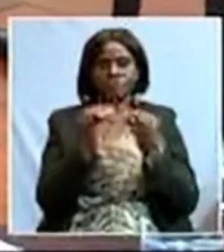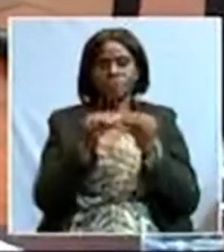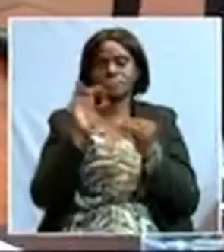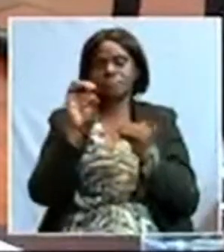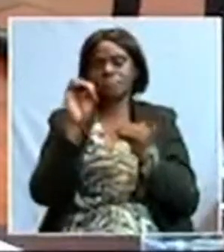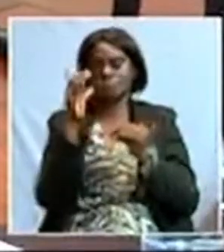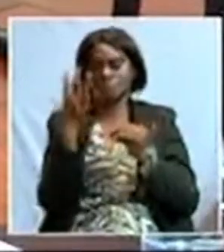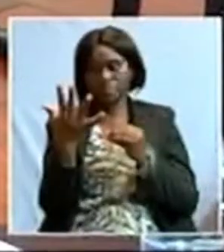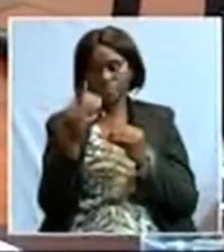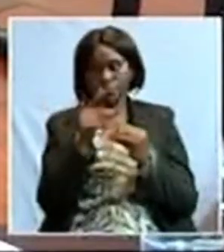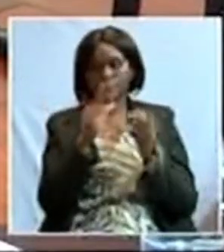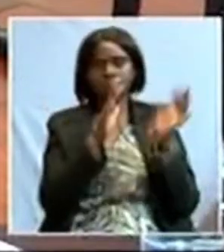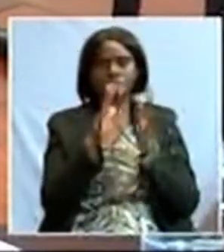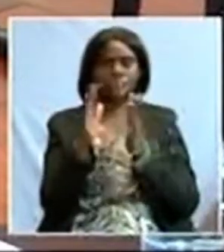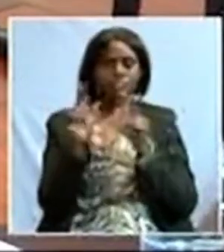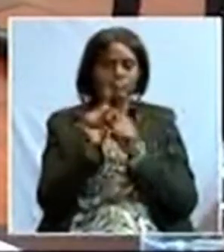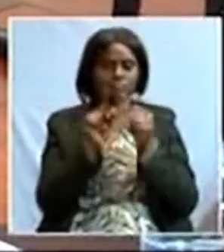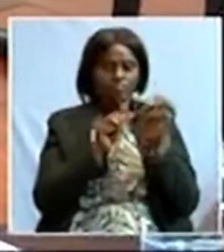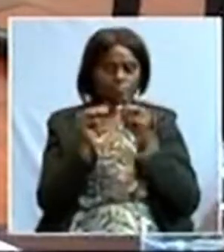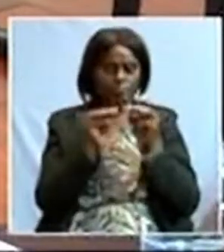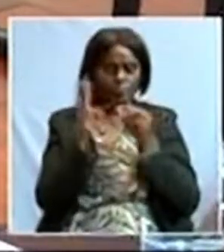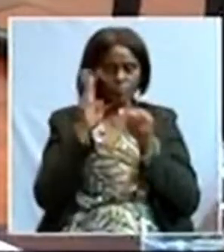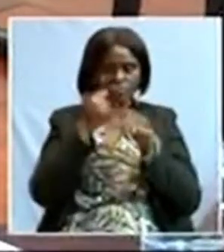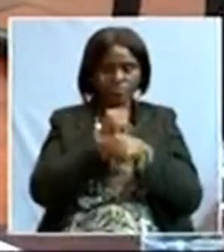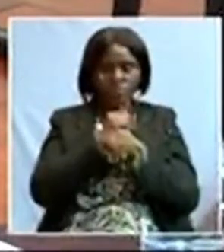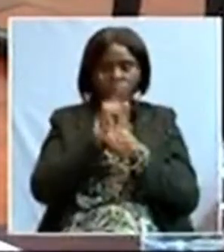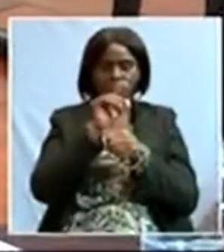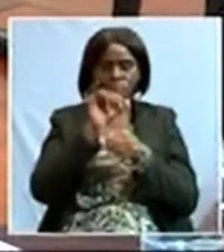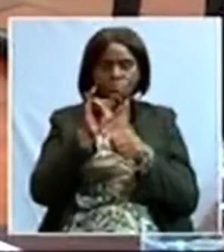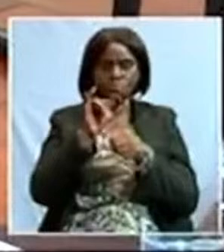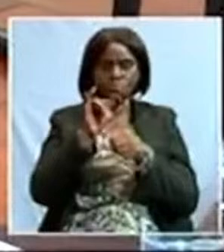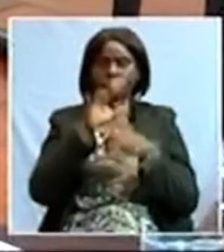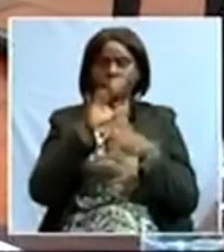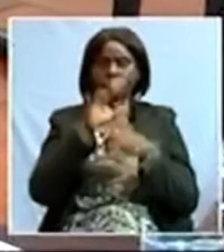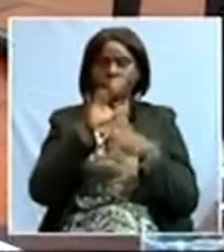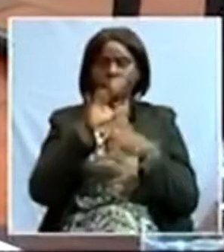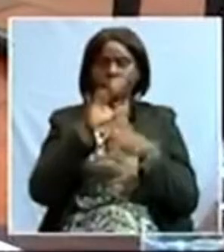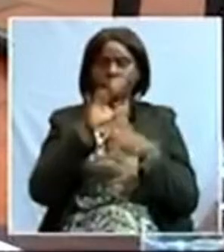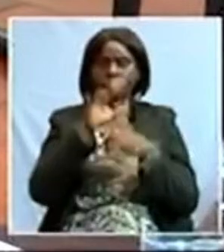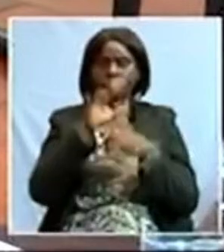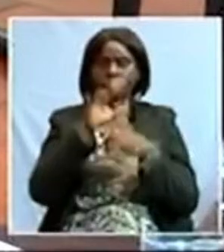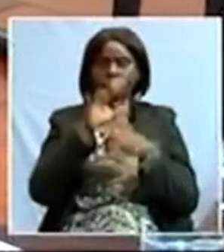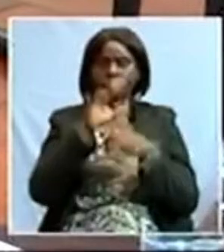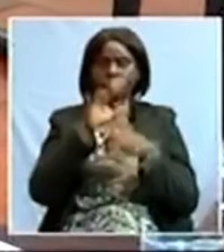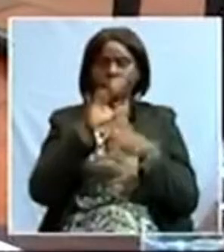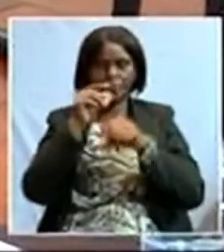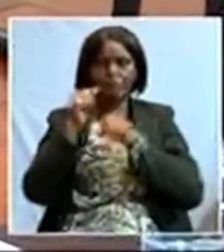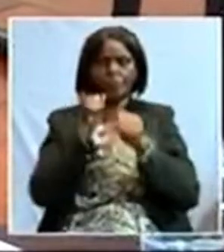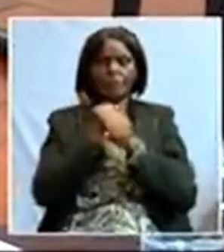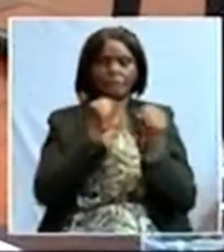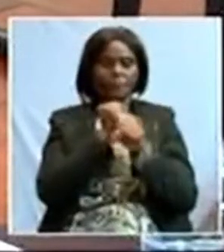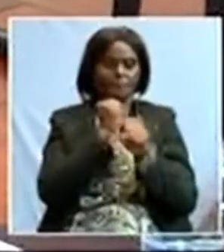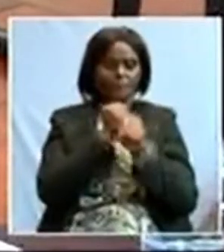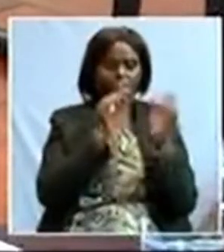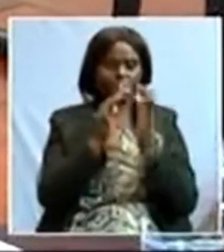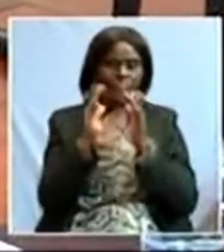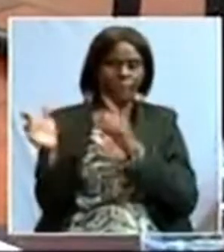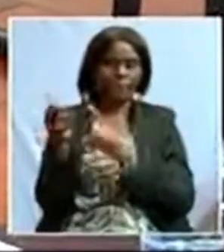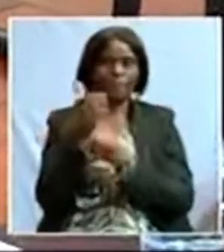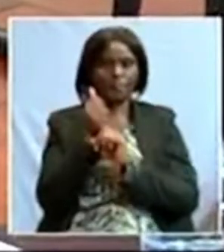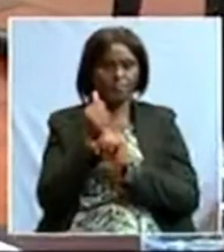05. Remedial measure. Management will ensure that the set targets for the land audit in the annual work plan is